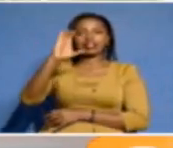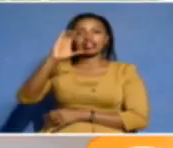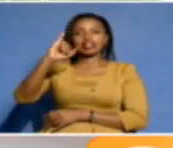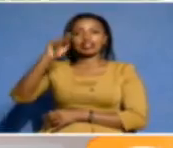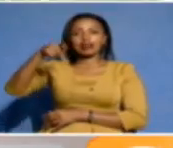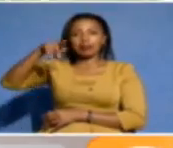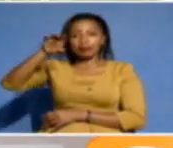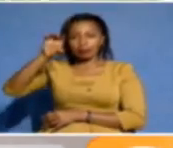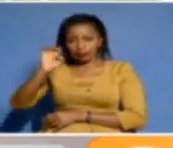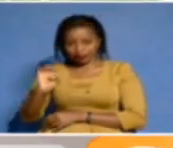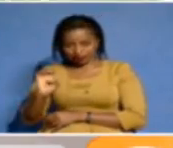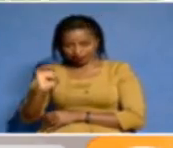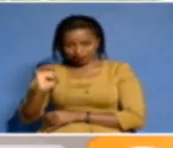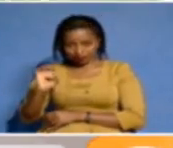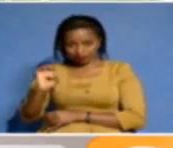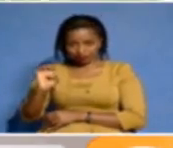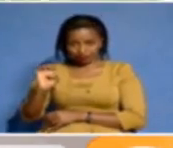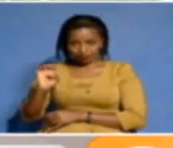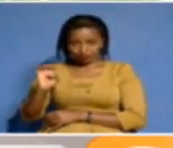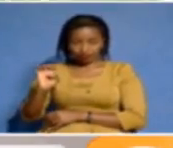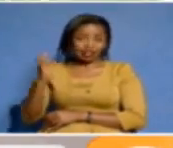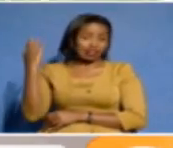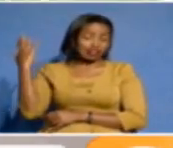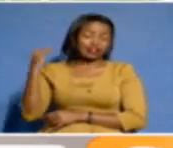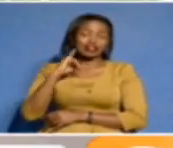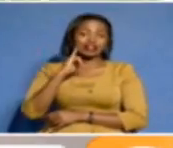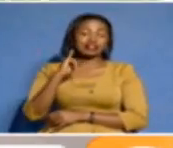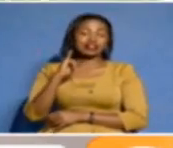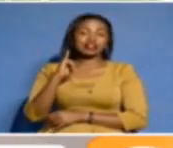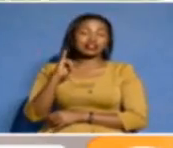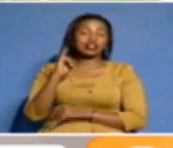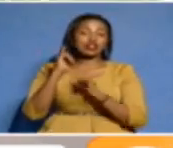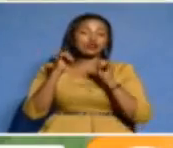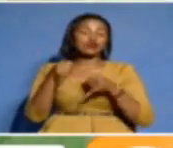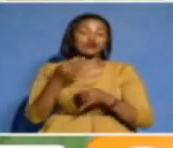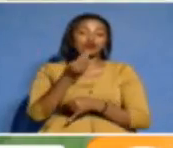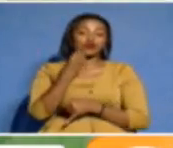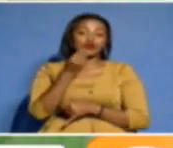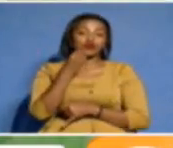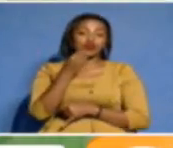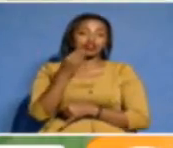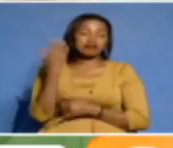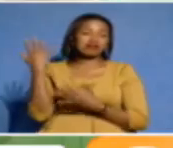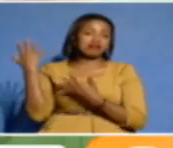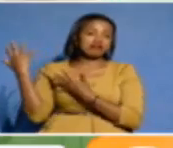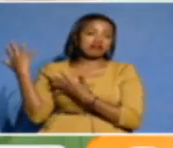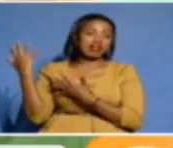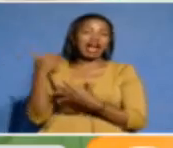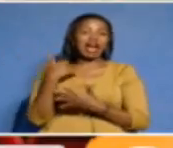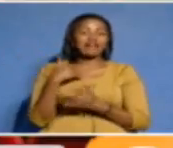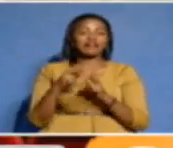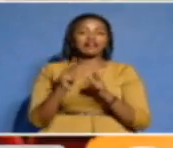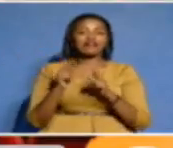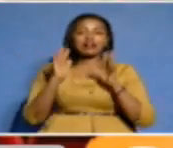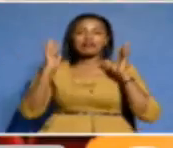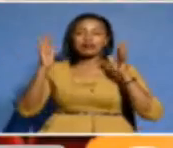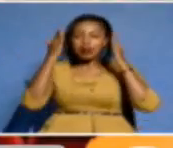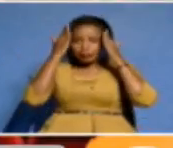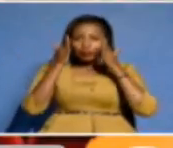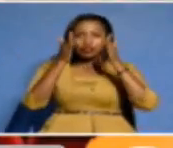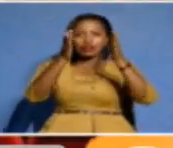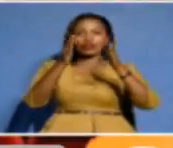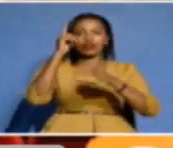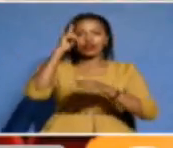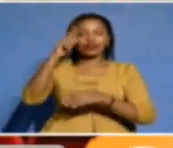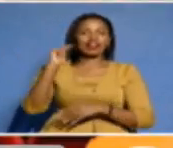Ecology, ICIPE, is anything to go by. According to researchers, the new edible cricket has great potential for mass production in Kenya